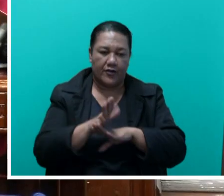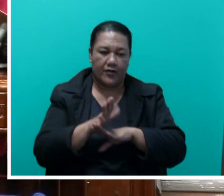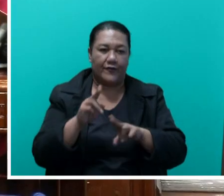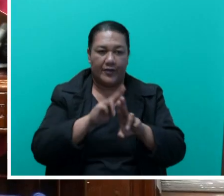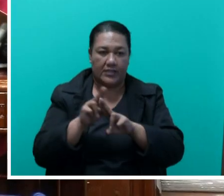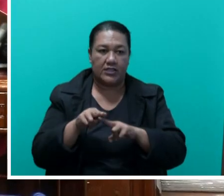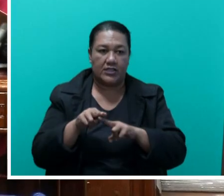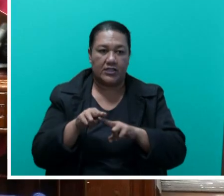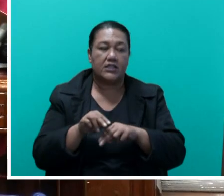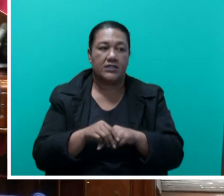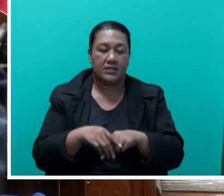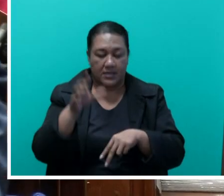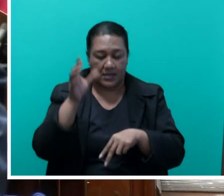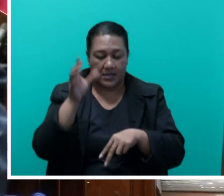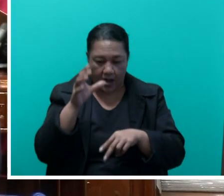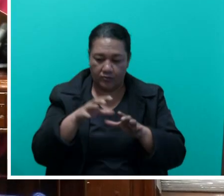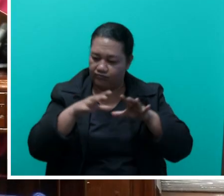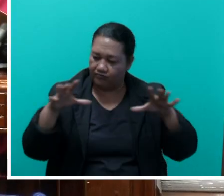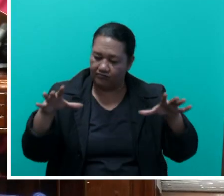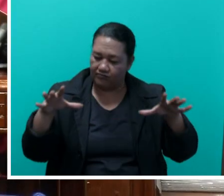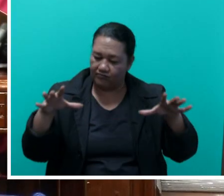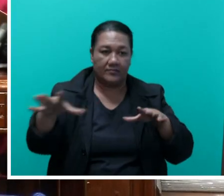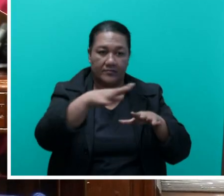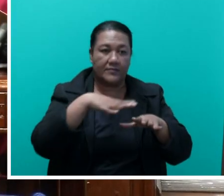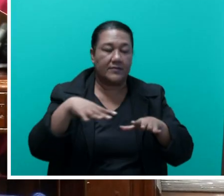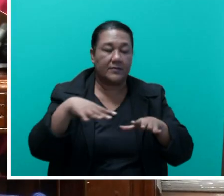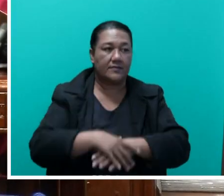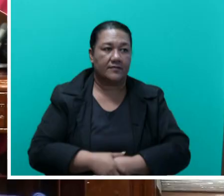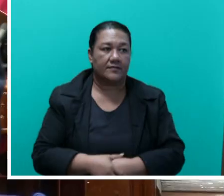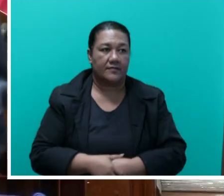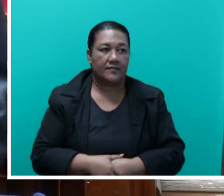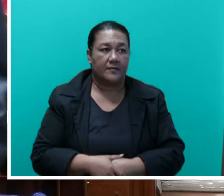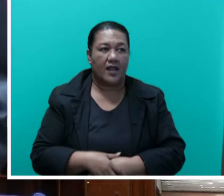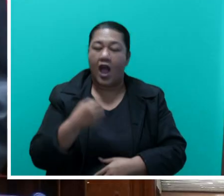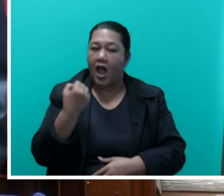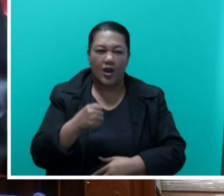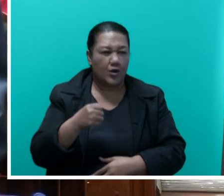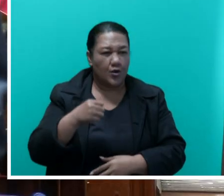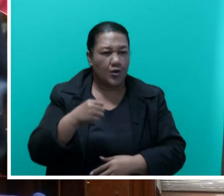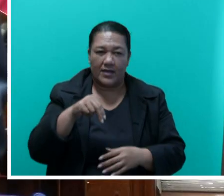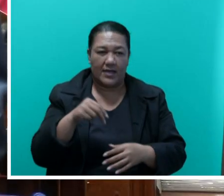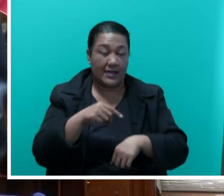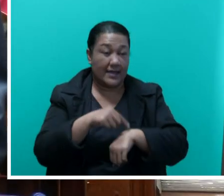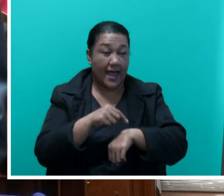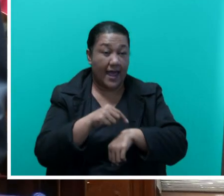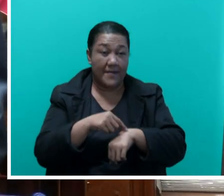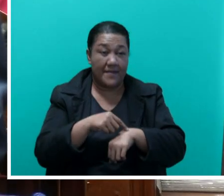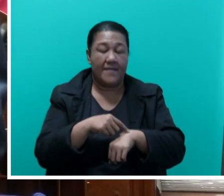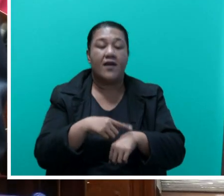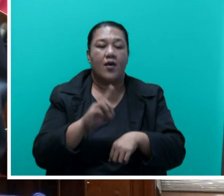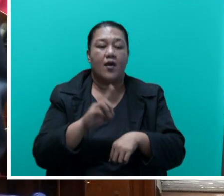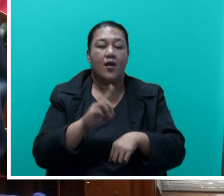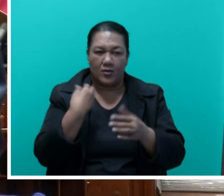country of our dreams. I will not have time to talk in detail about that today, but I'm confident that we